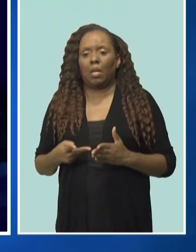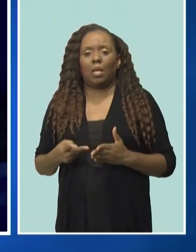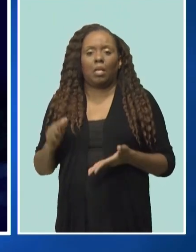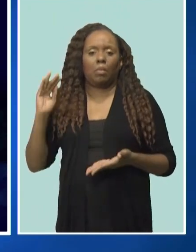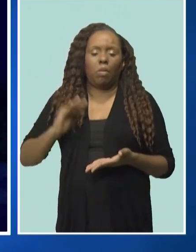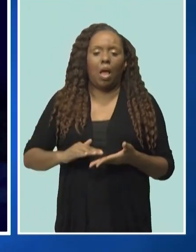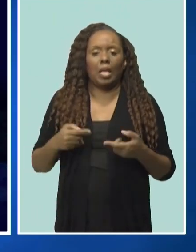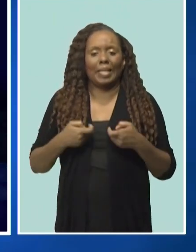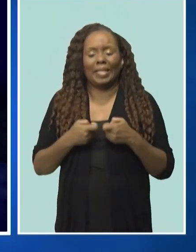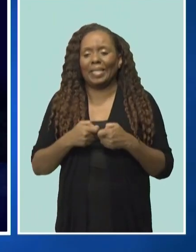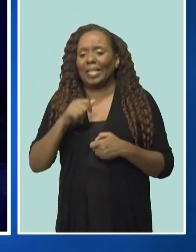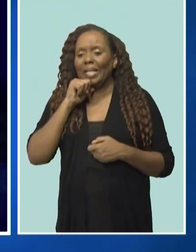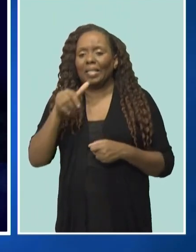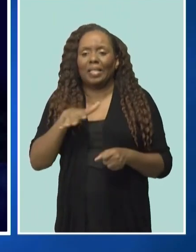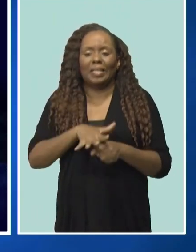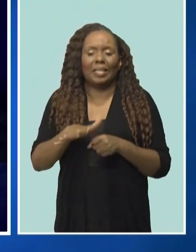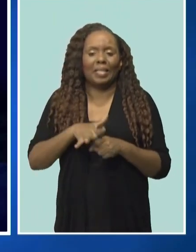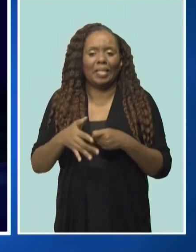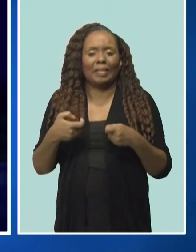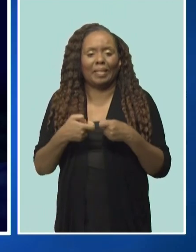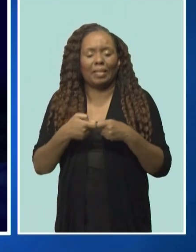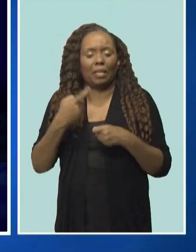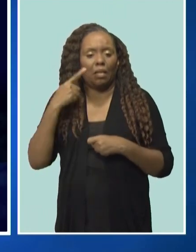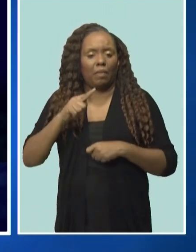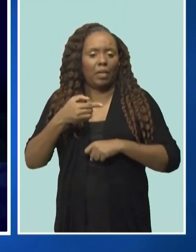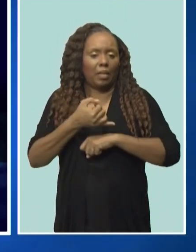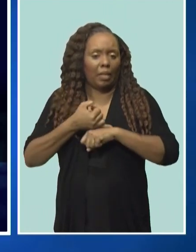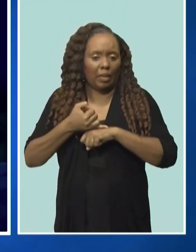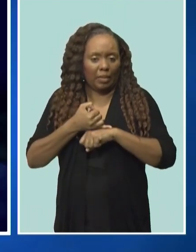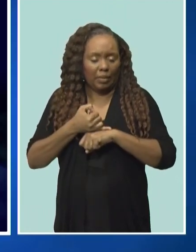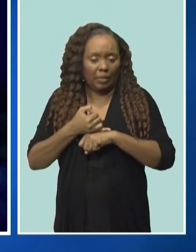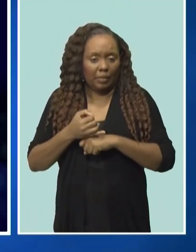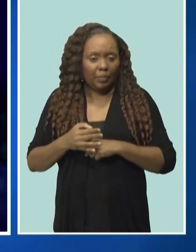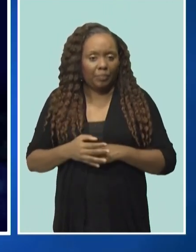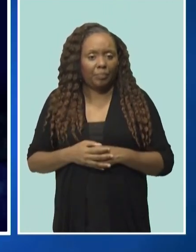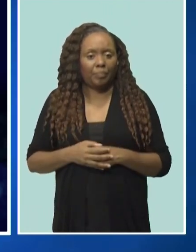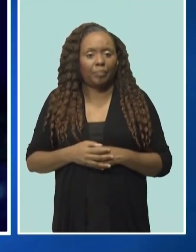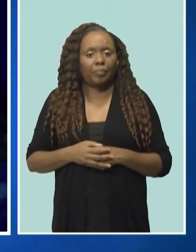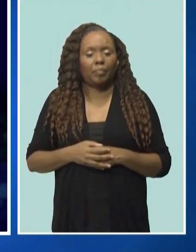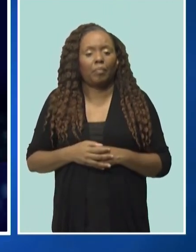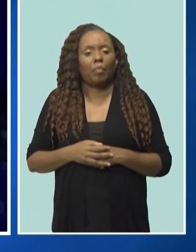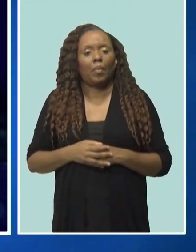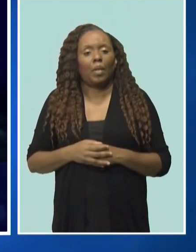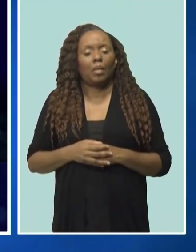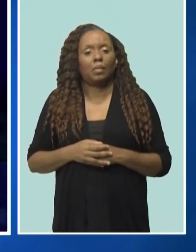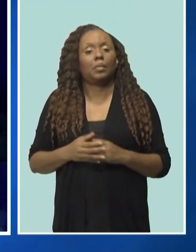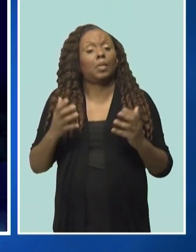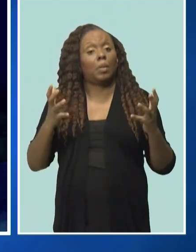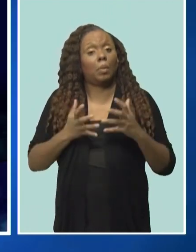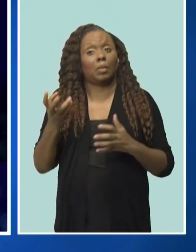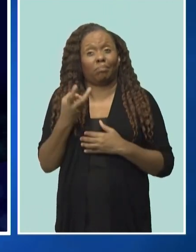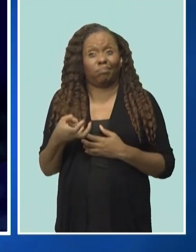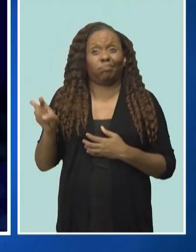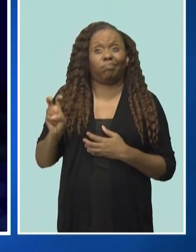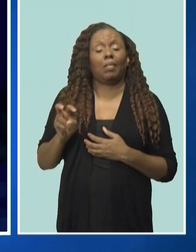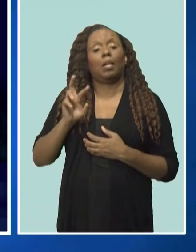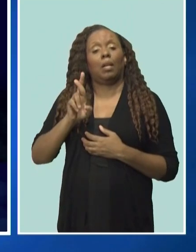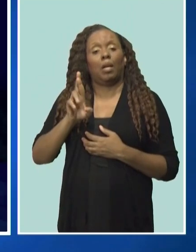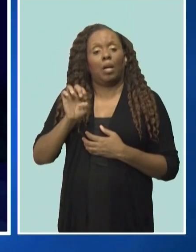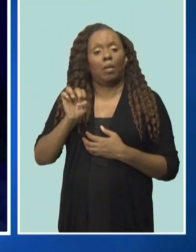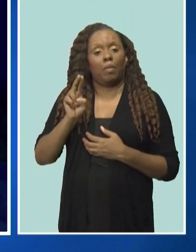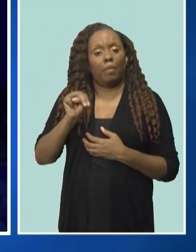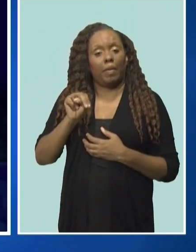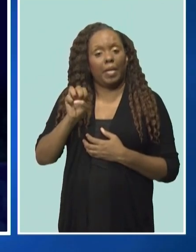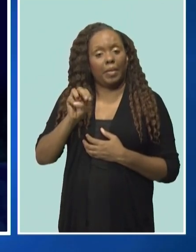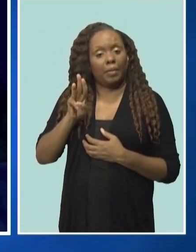in electricity shortages for an island. Hence, as we seek to transition to renewable technologies, we need